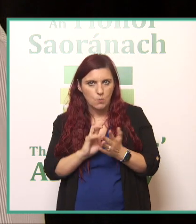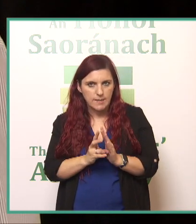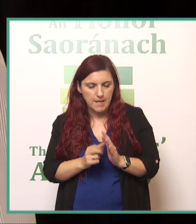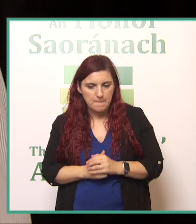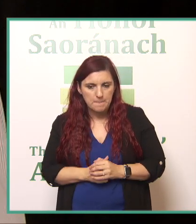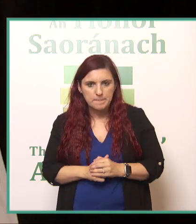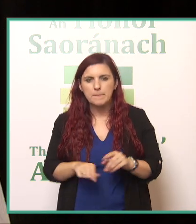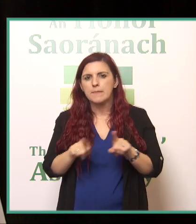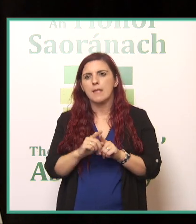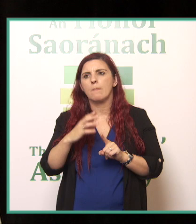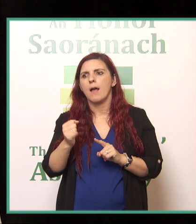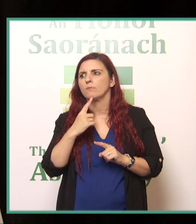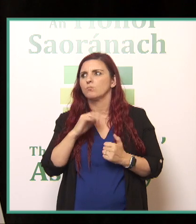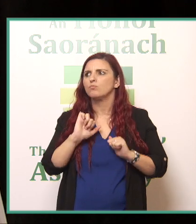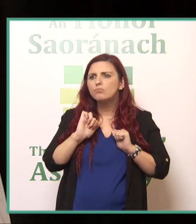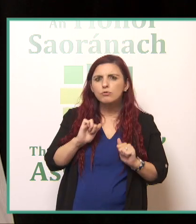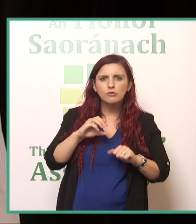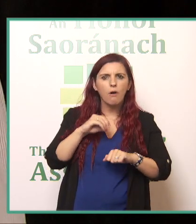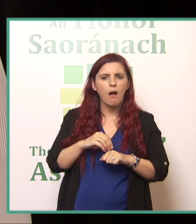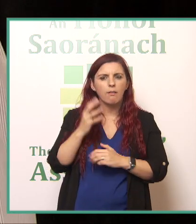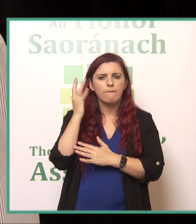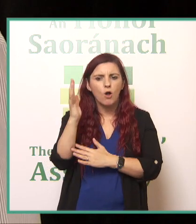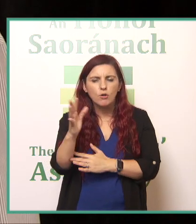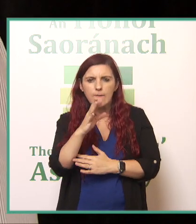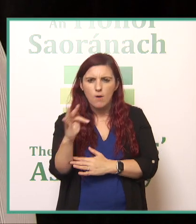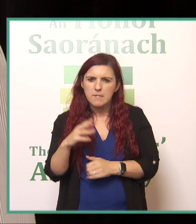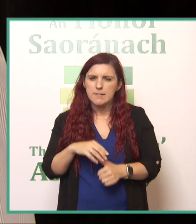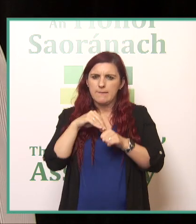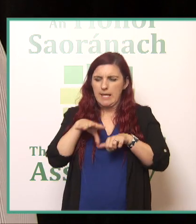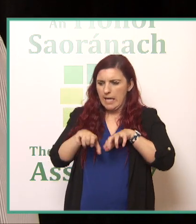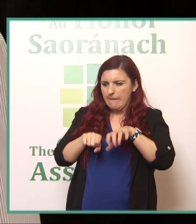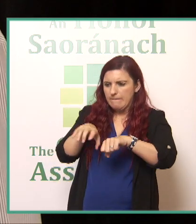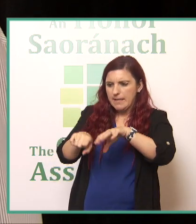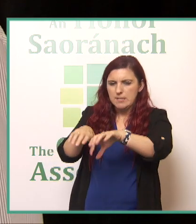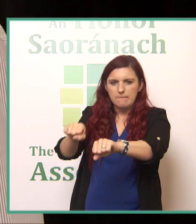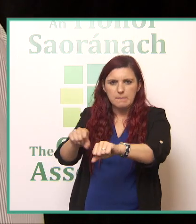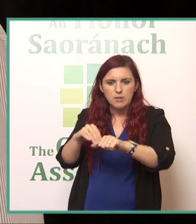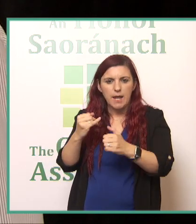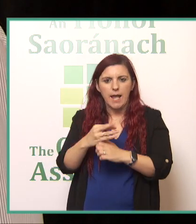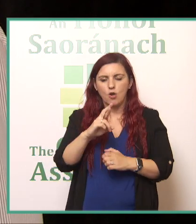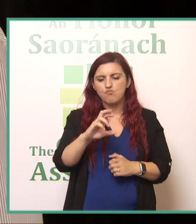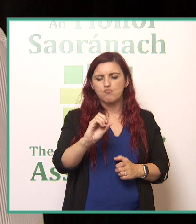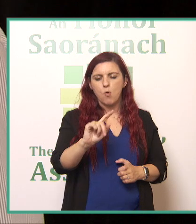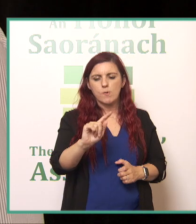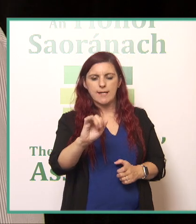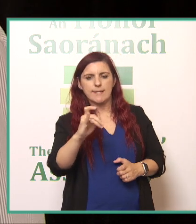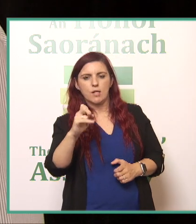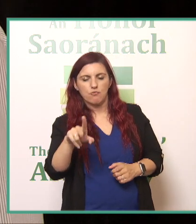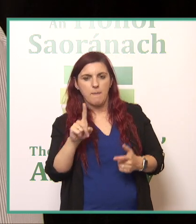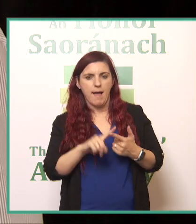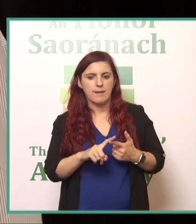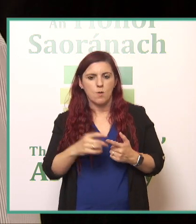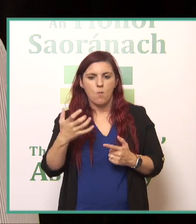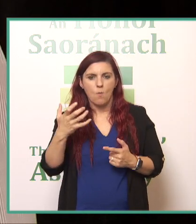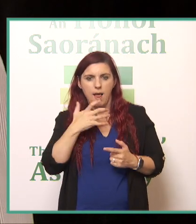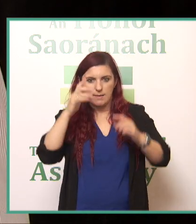We also have pressures on our forests, particularly from invasive species such as rhododendron and from wild deer management. Now, again, Rich has